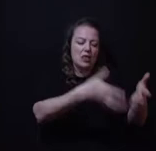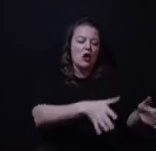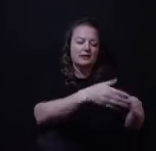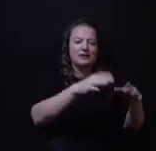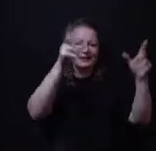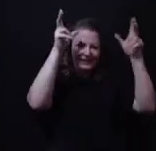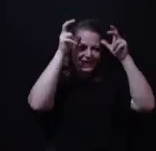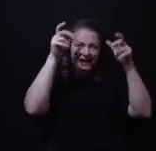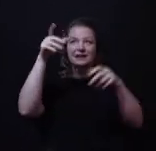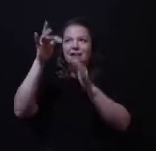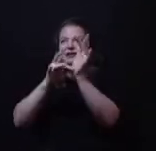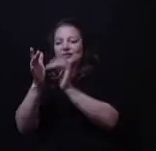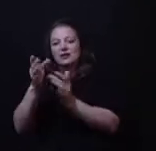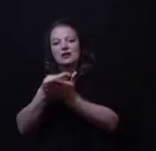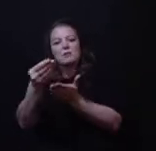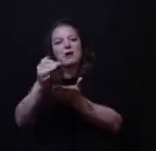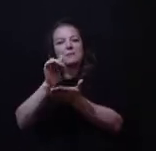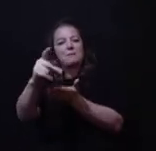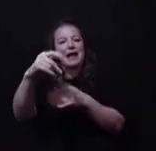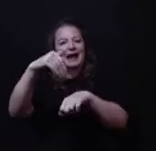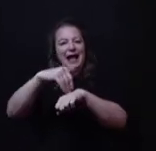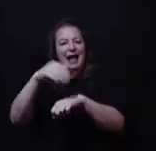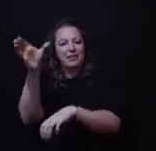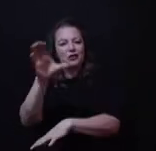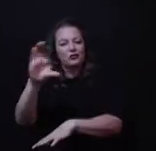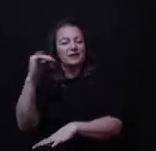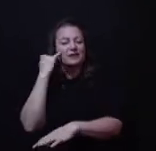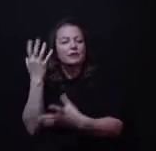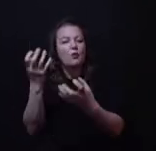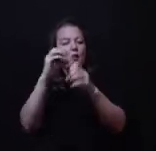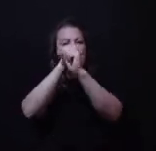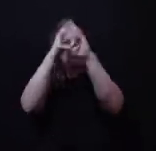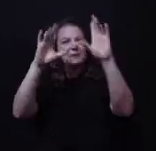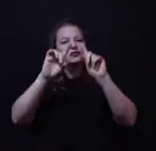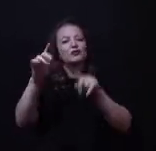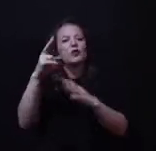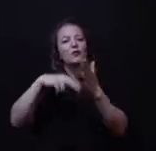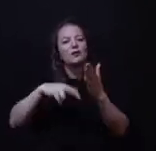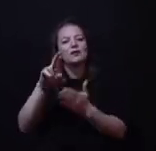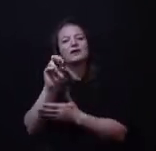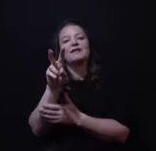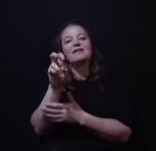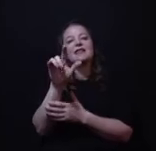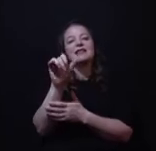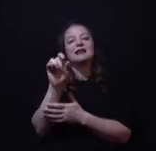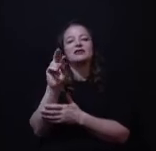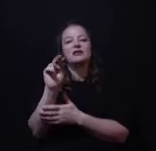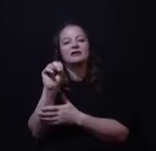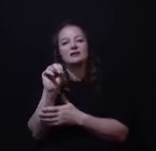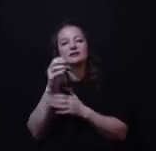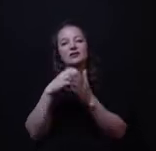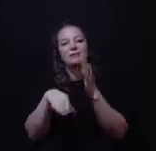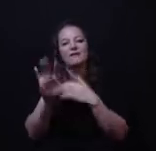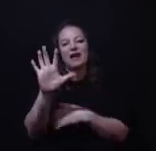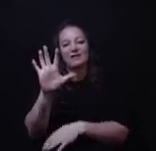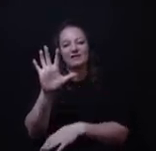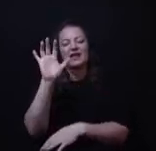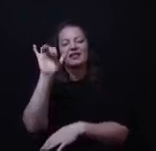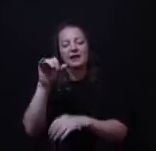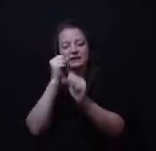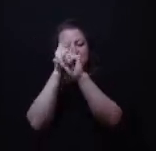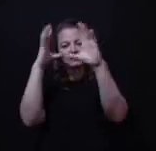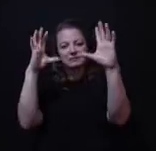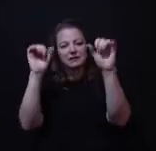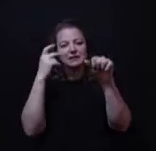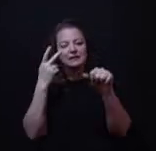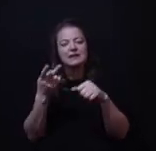bought it back at the cross. If you want a picture, go read Revelation chapter 5. That's the picture. So now he can